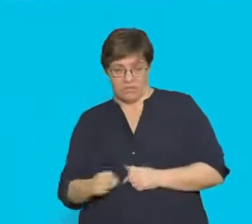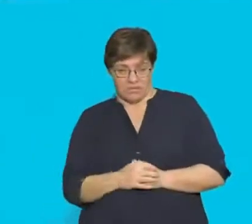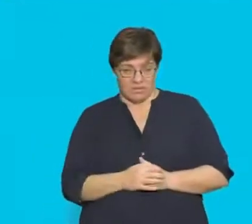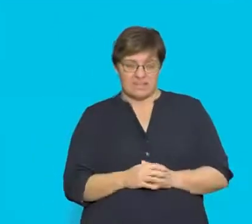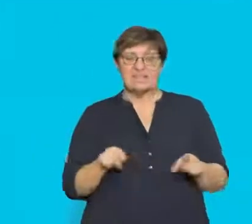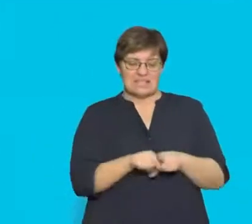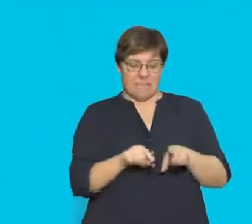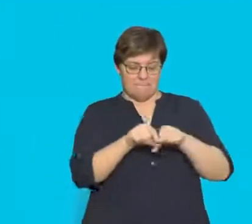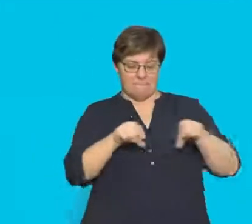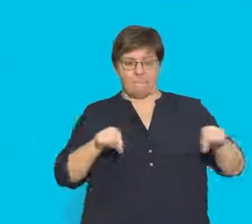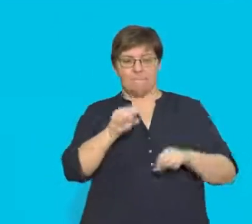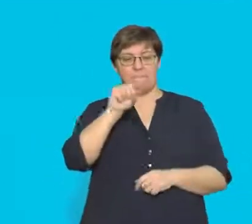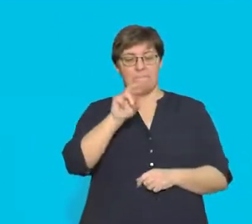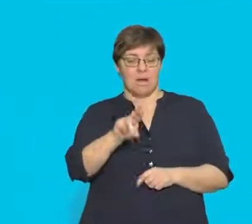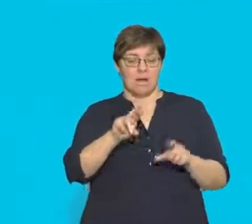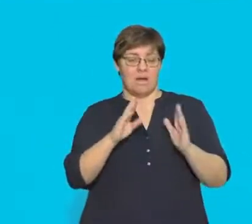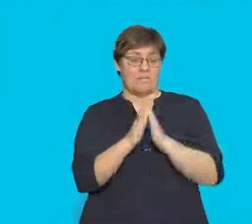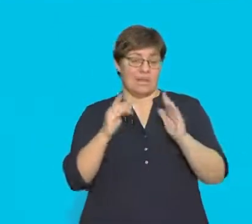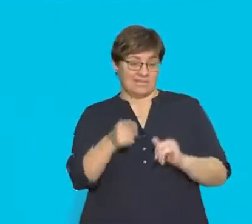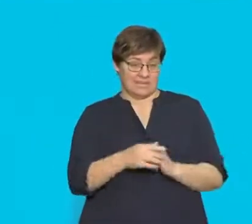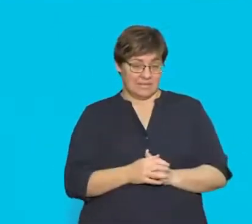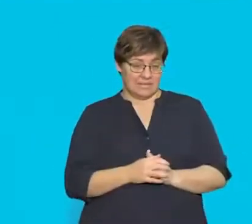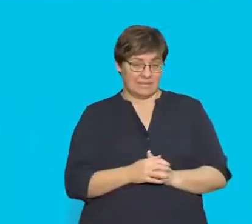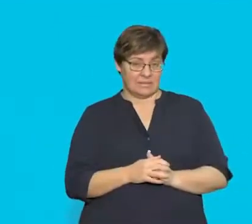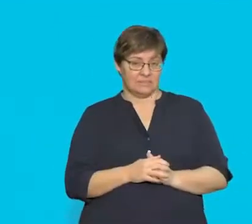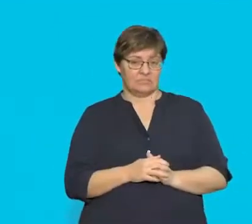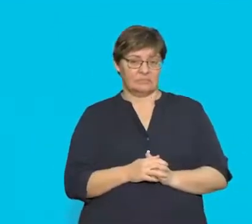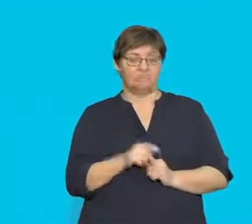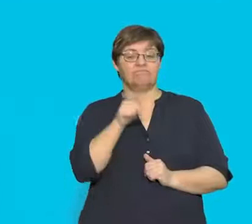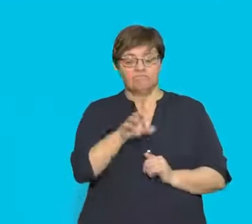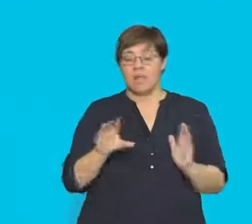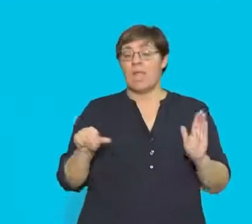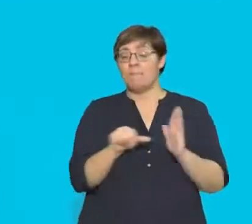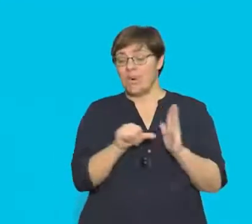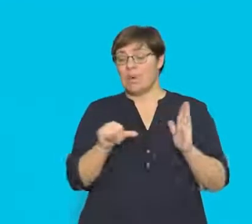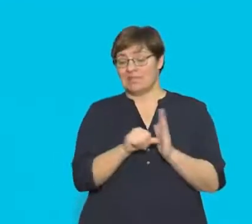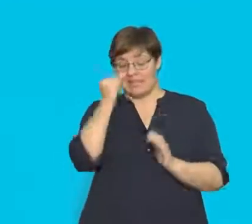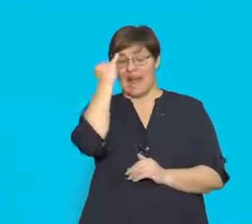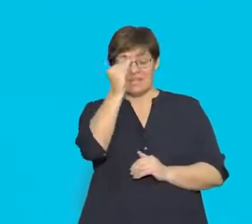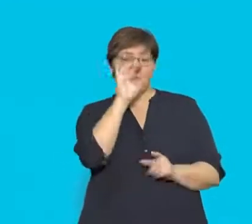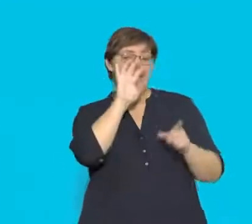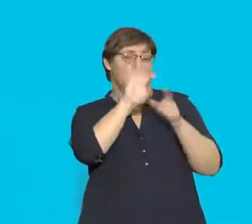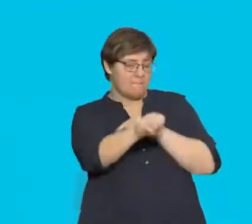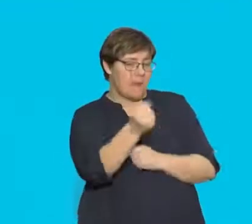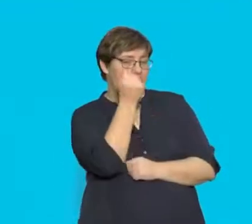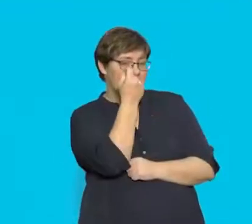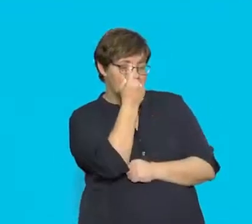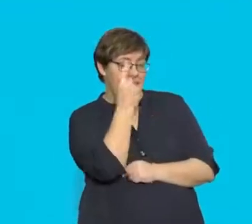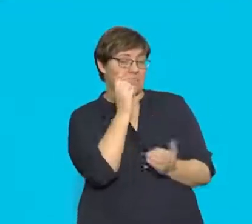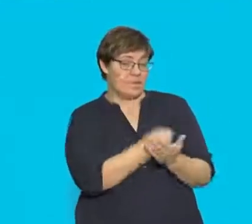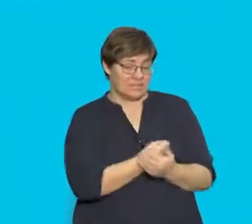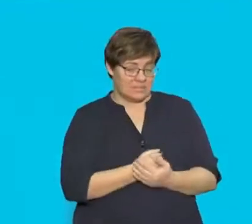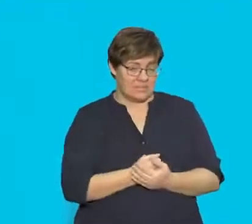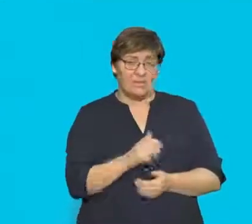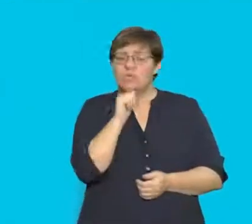like a bar magnet. And guys, that is a very important idea for us to get together.